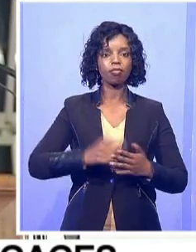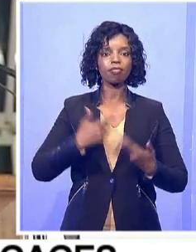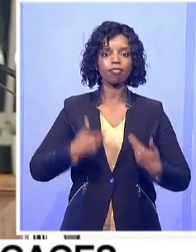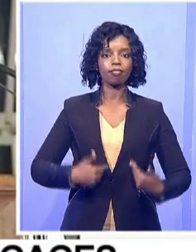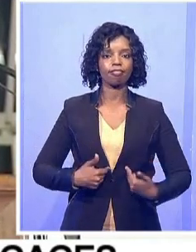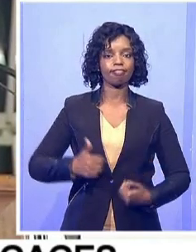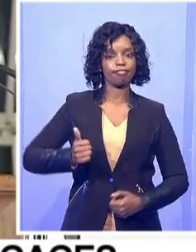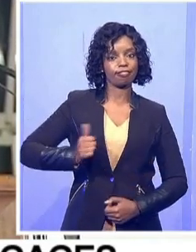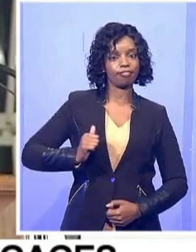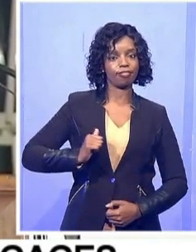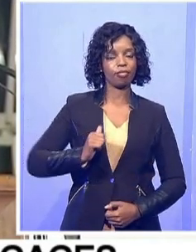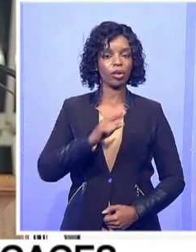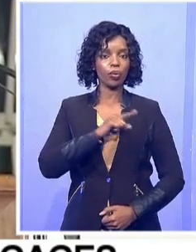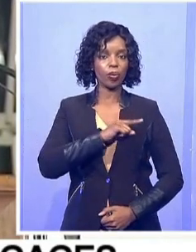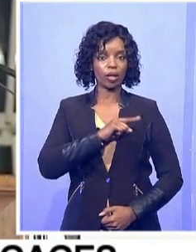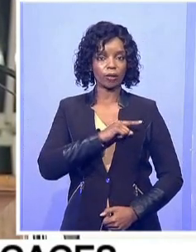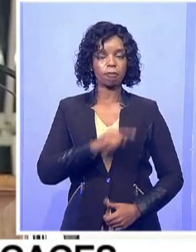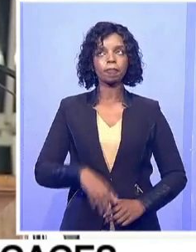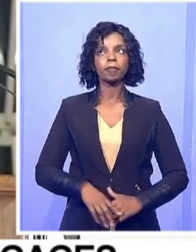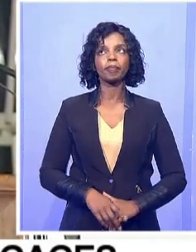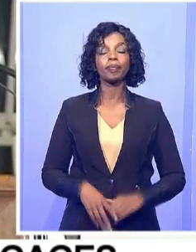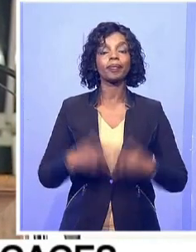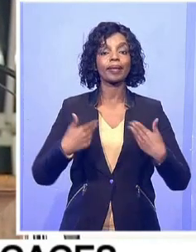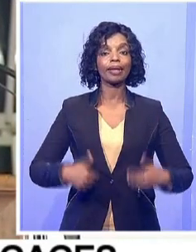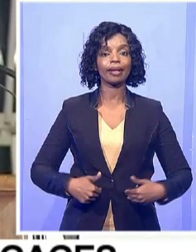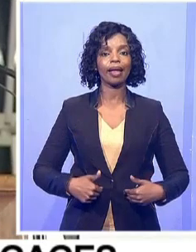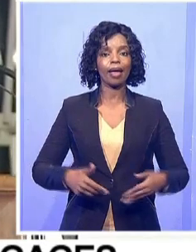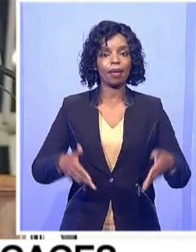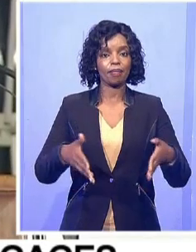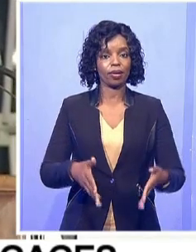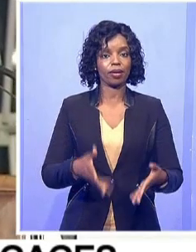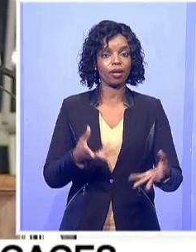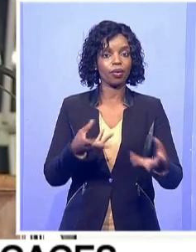Happy to be amongst yourself.